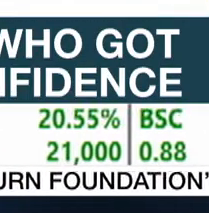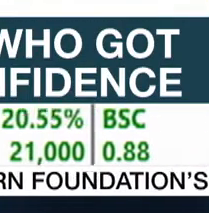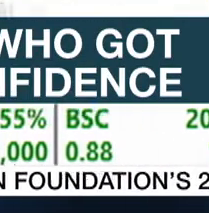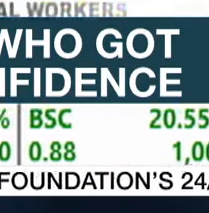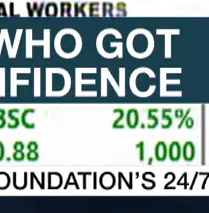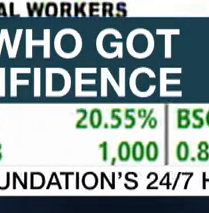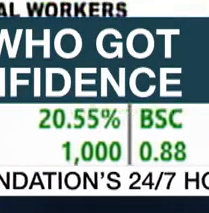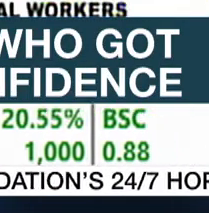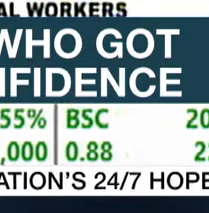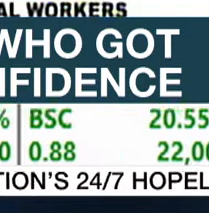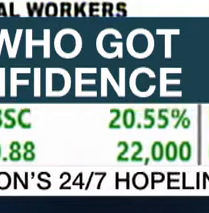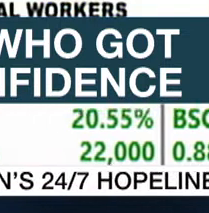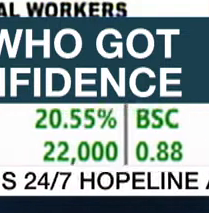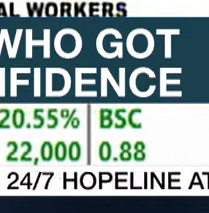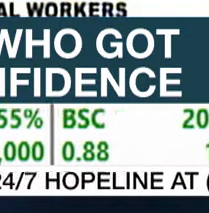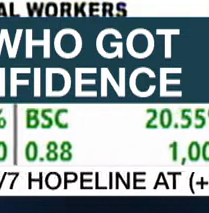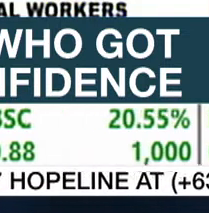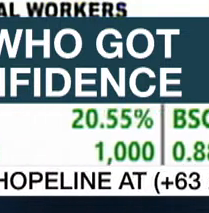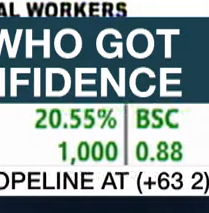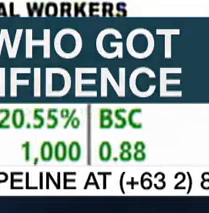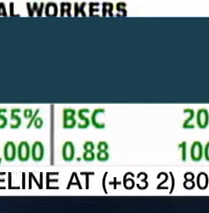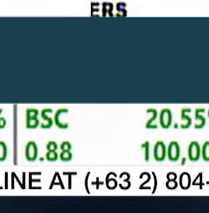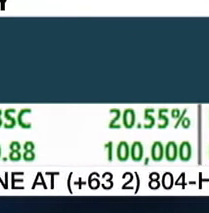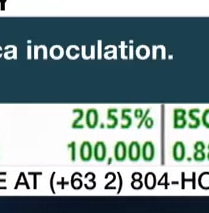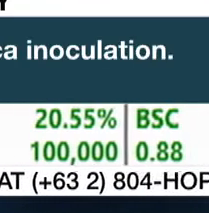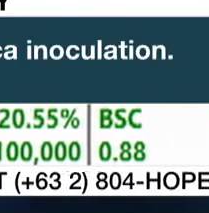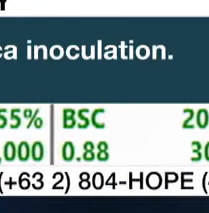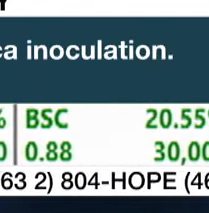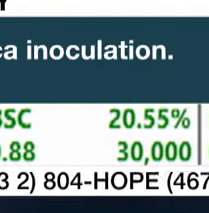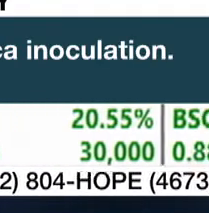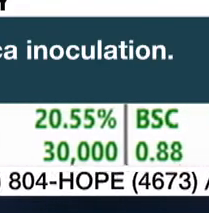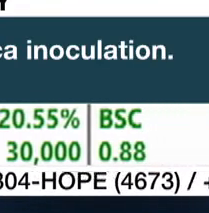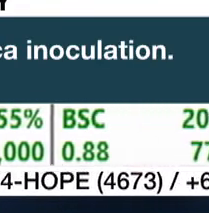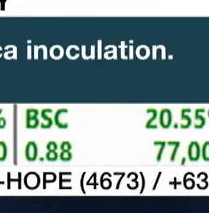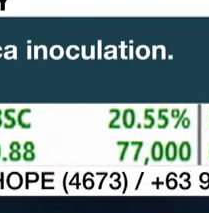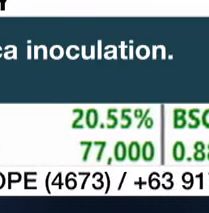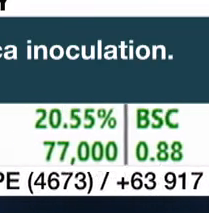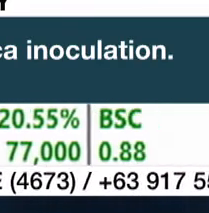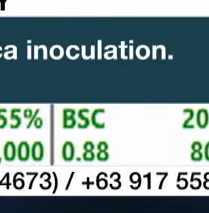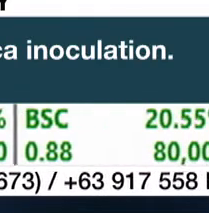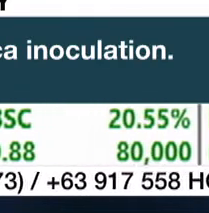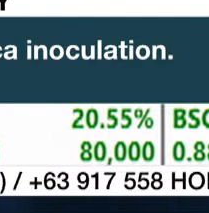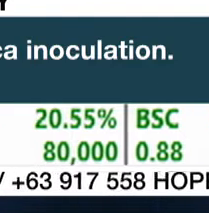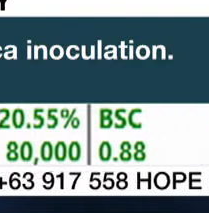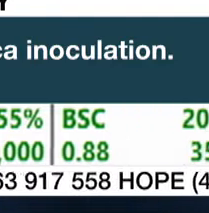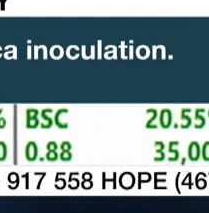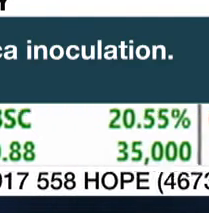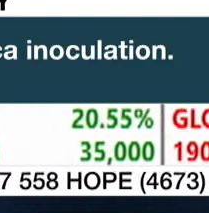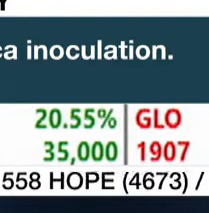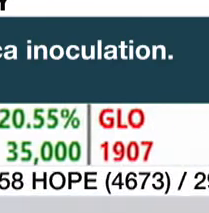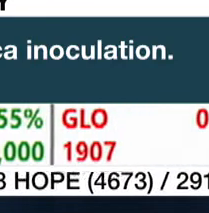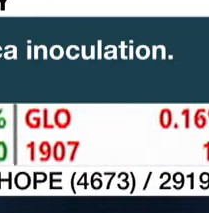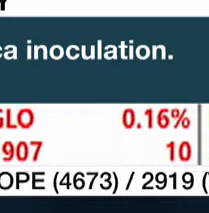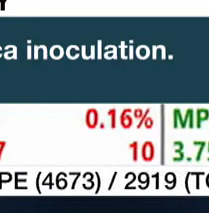Instead na senior citizens ang kanilang sinunod na pwede naman ang AstraZeneca, hindi po nila ginawa ito. Hindi pa sila nagpa-provide